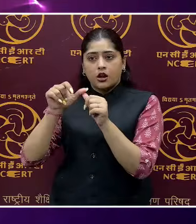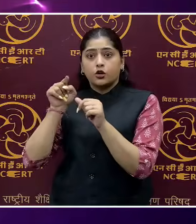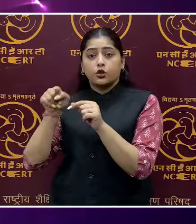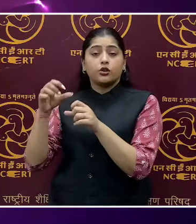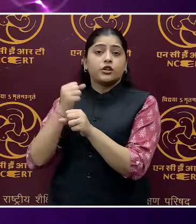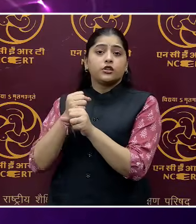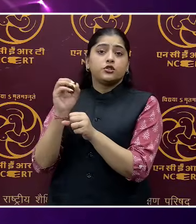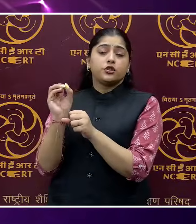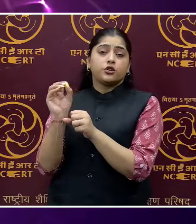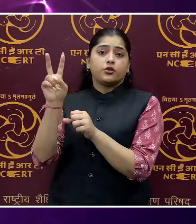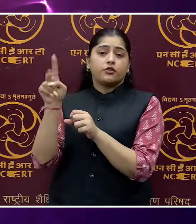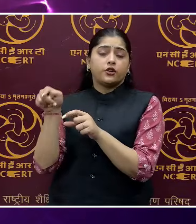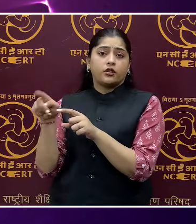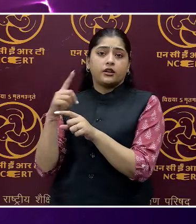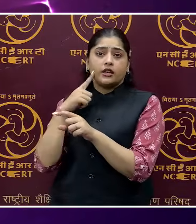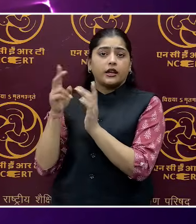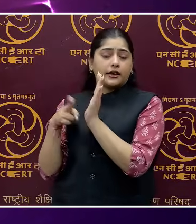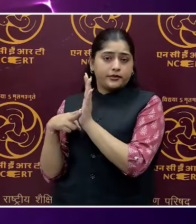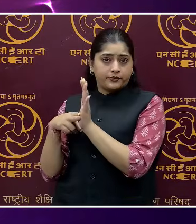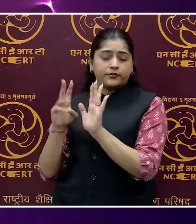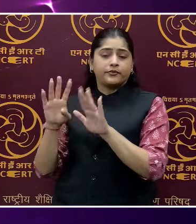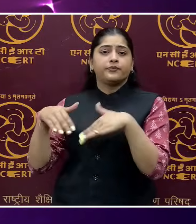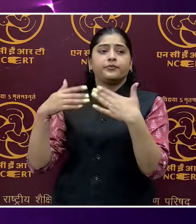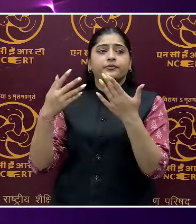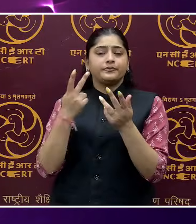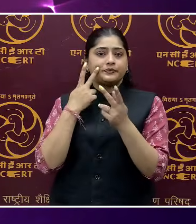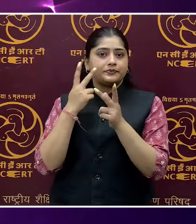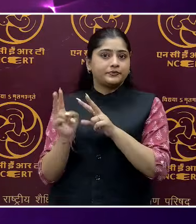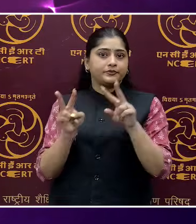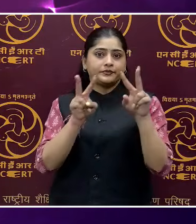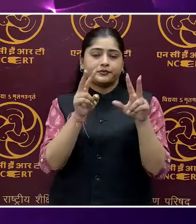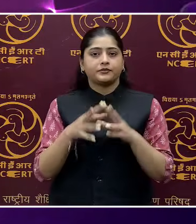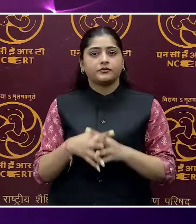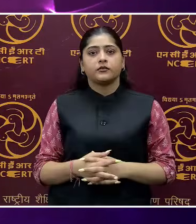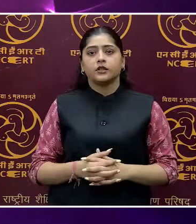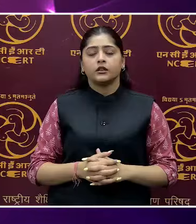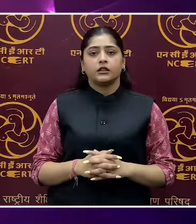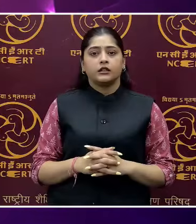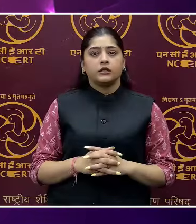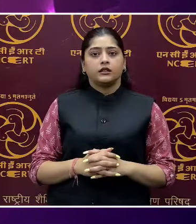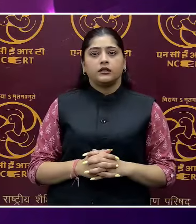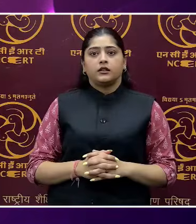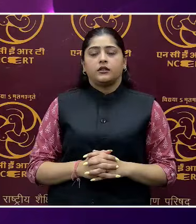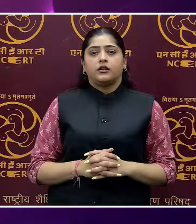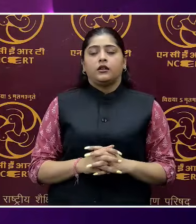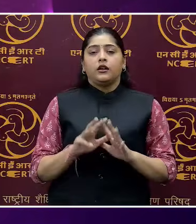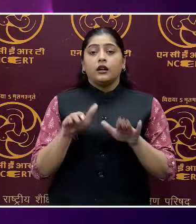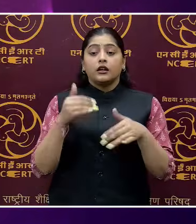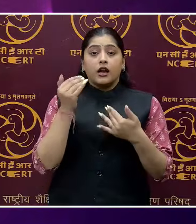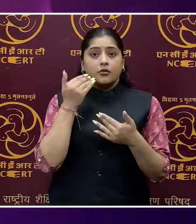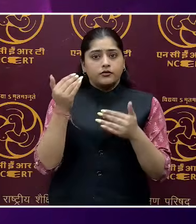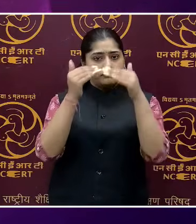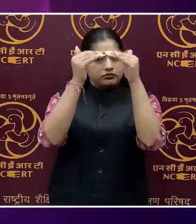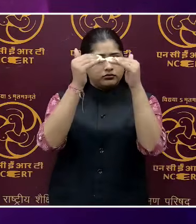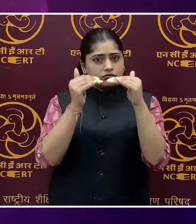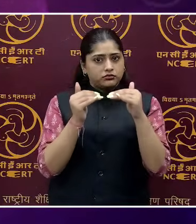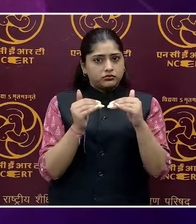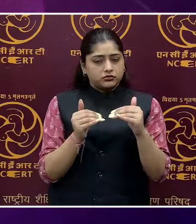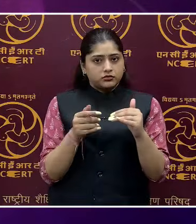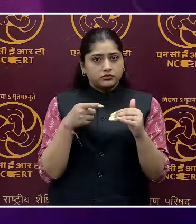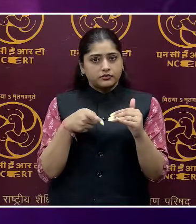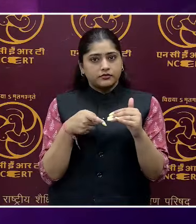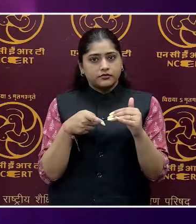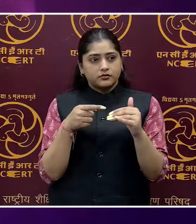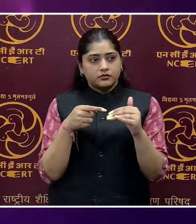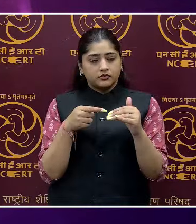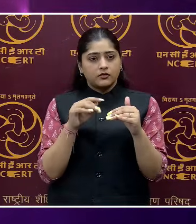www.diksha.gov.in, and it will lend to the page of Diksha. When we scroll down